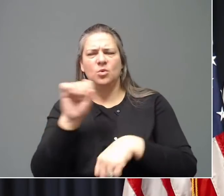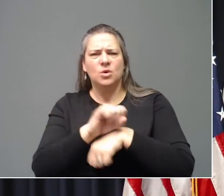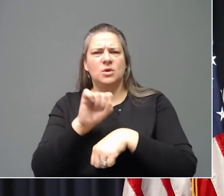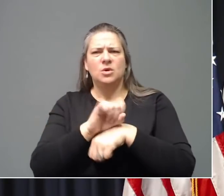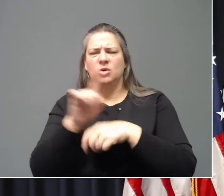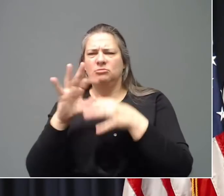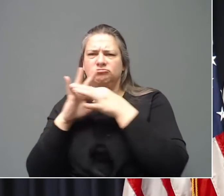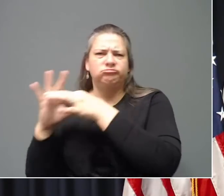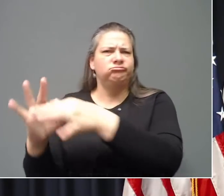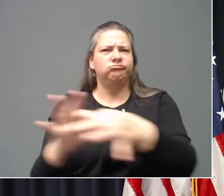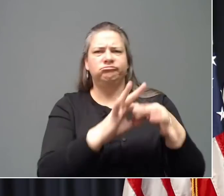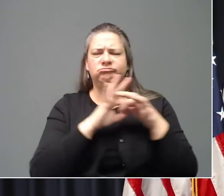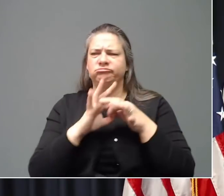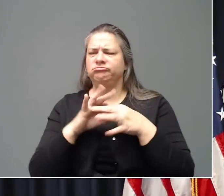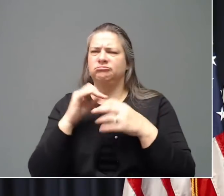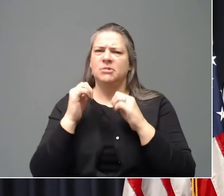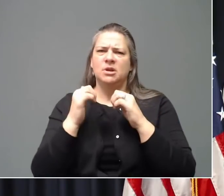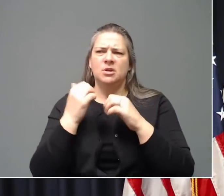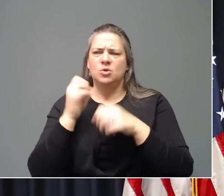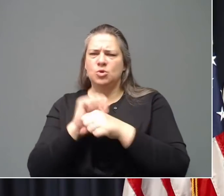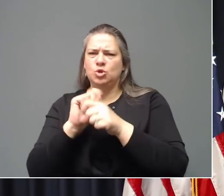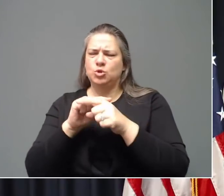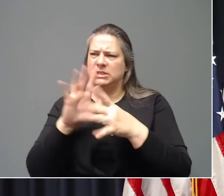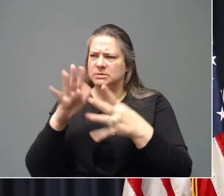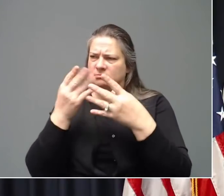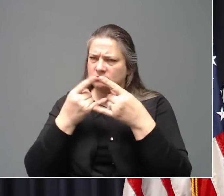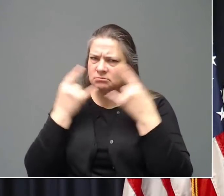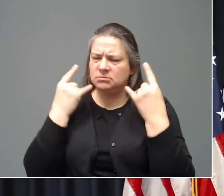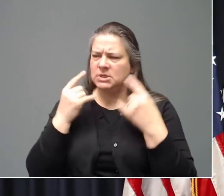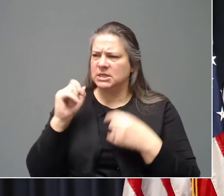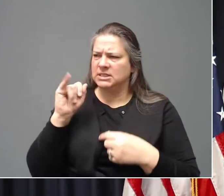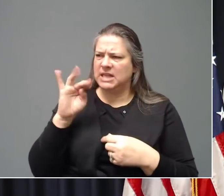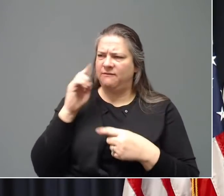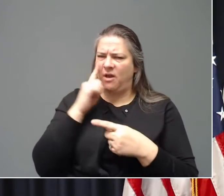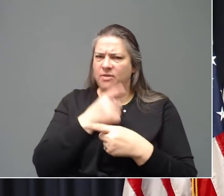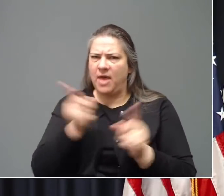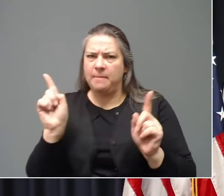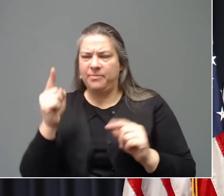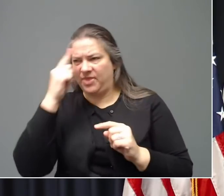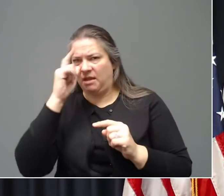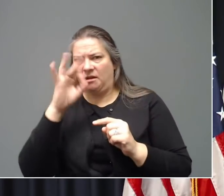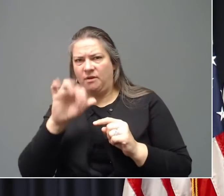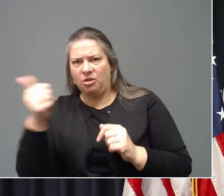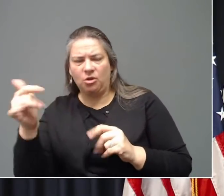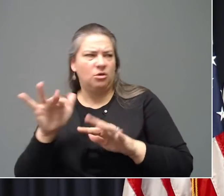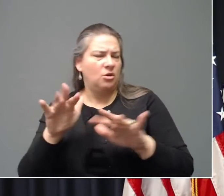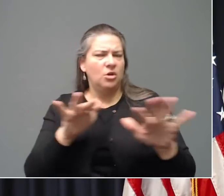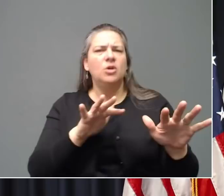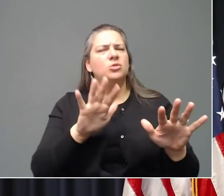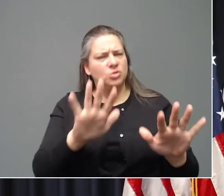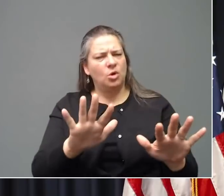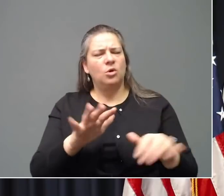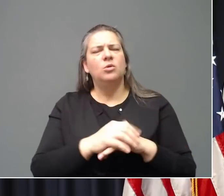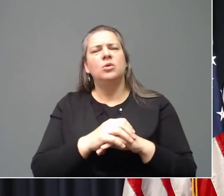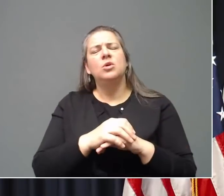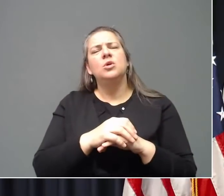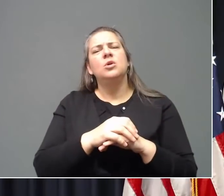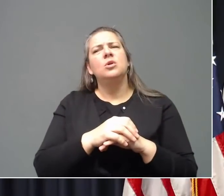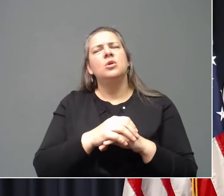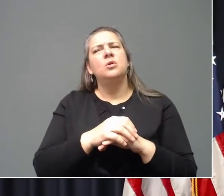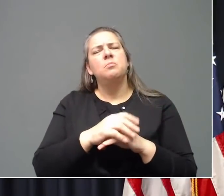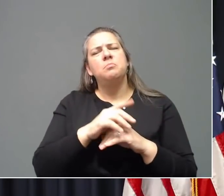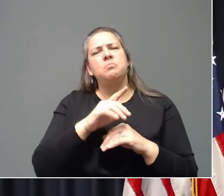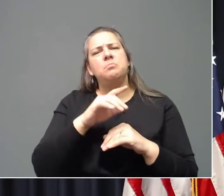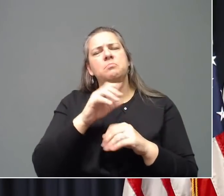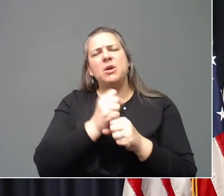neighbors and family and friends and loved ones safe. I urge you to be informed and to express your opinions so that your opinions are